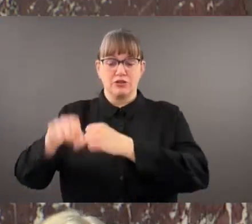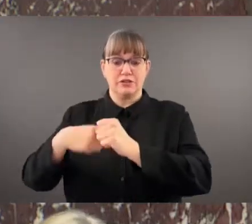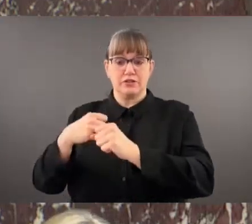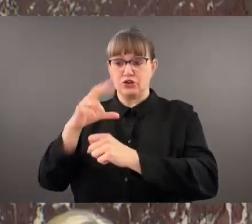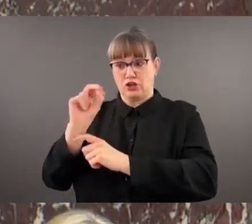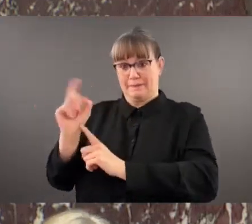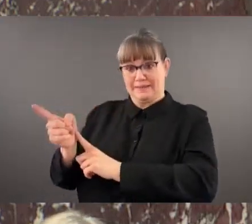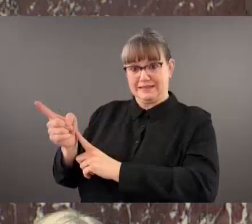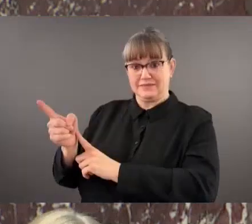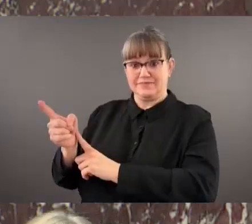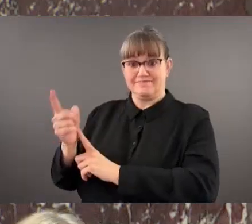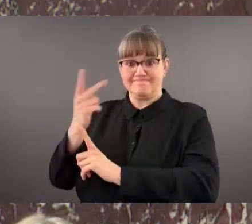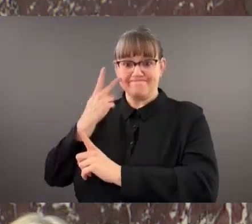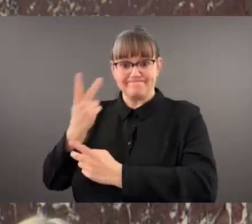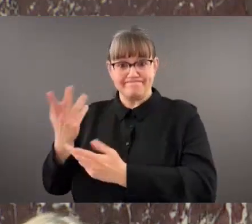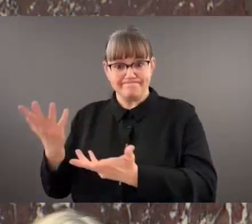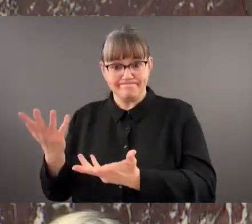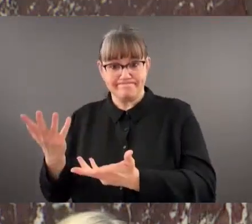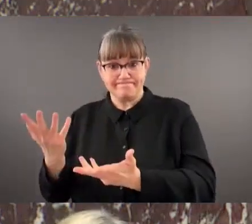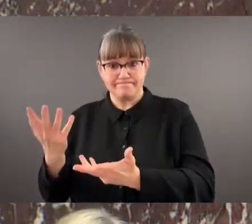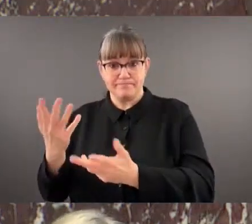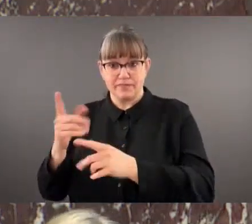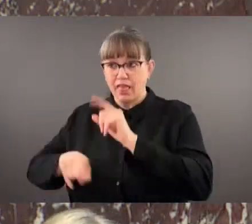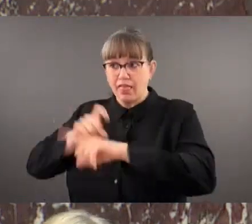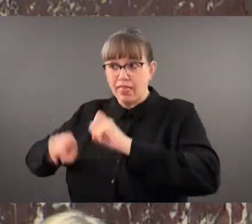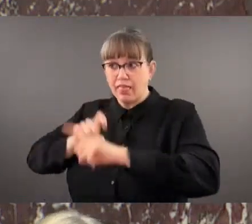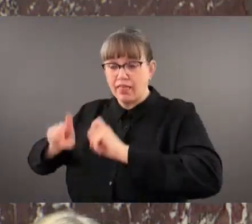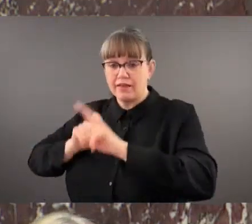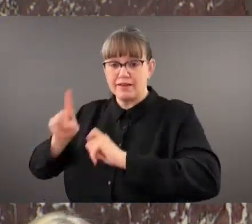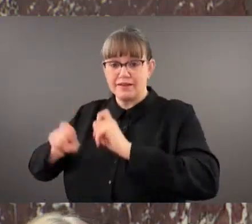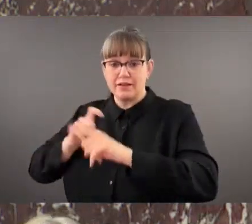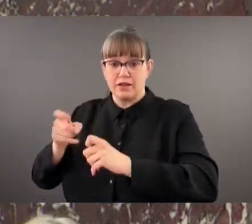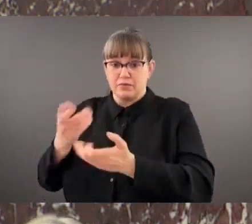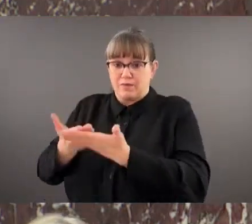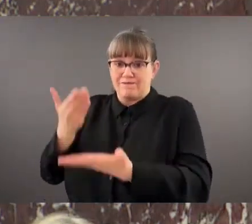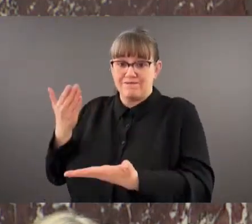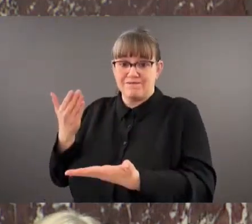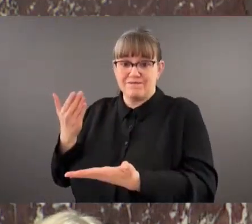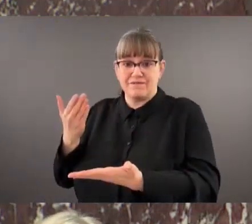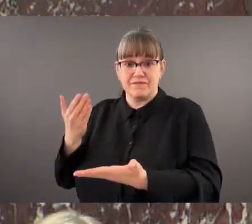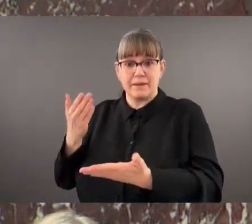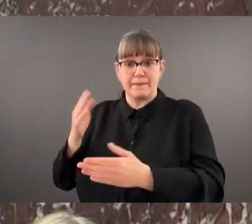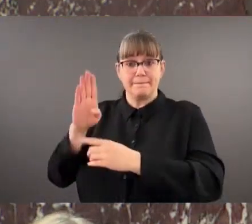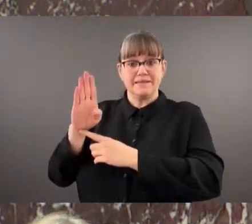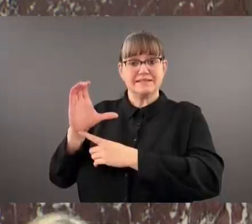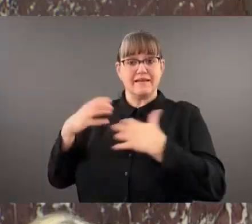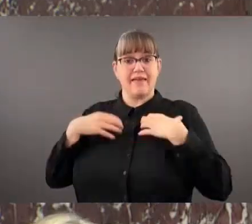British Columbia.